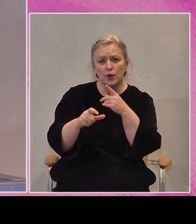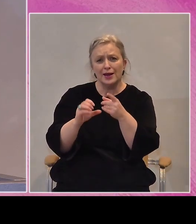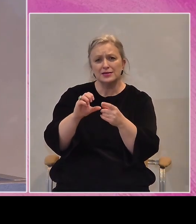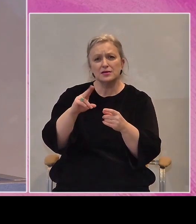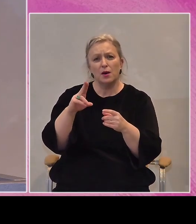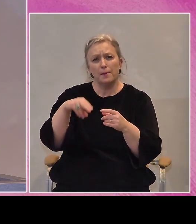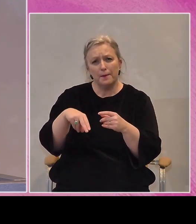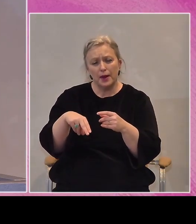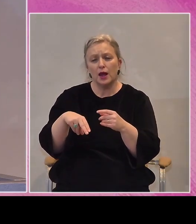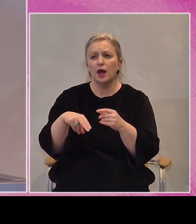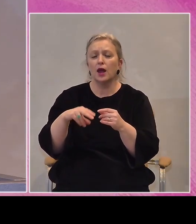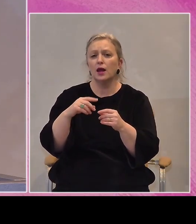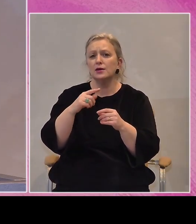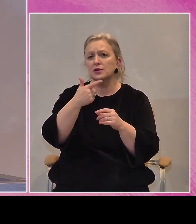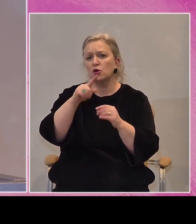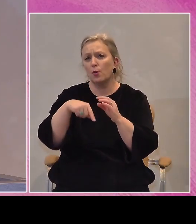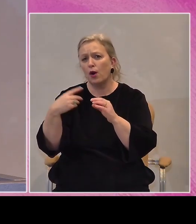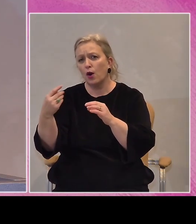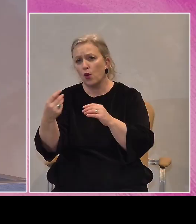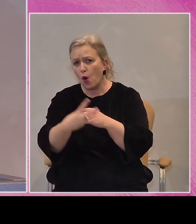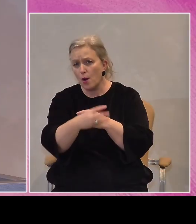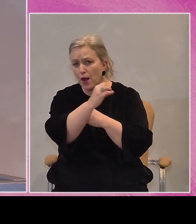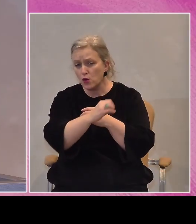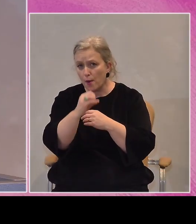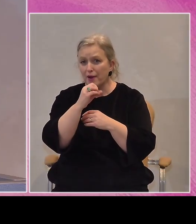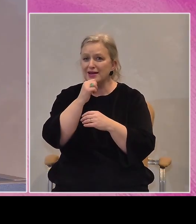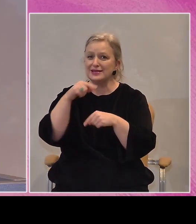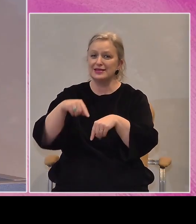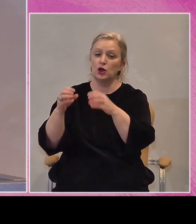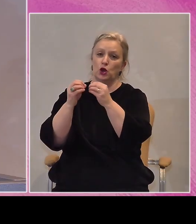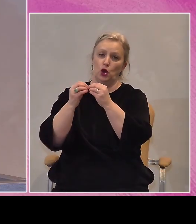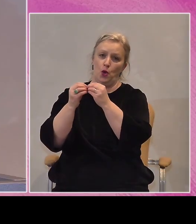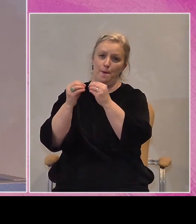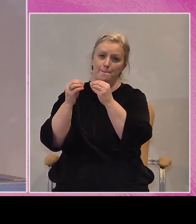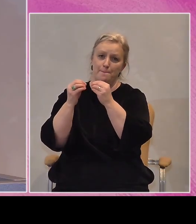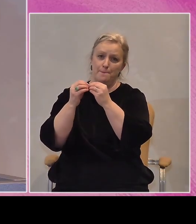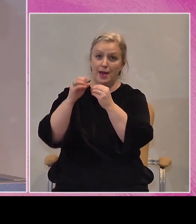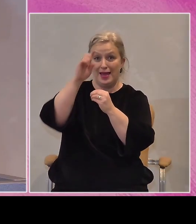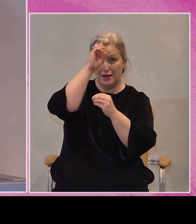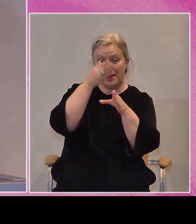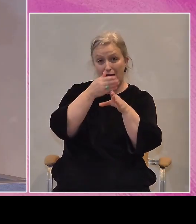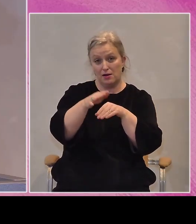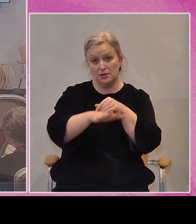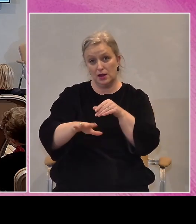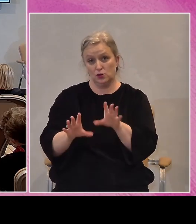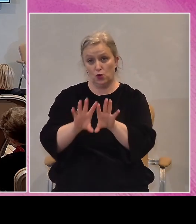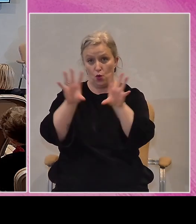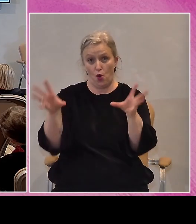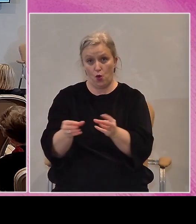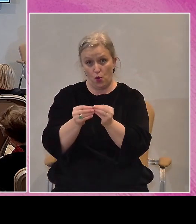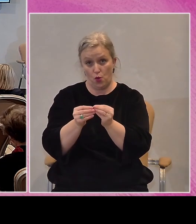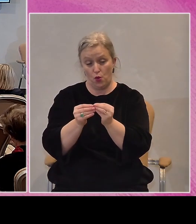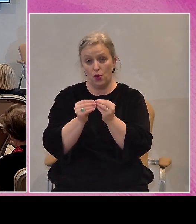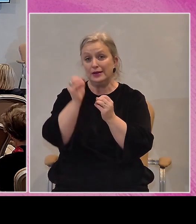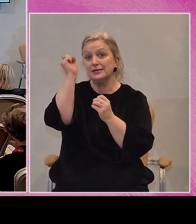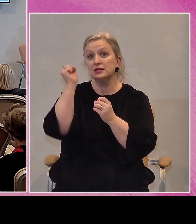average. If I remember correctly, in the EU, total healthcare spend is